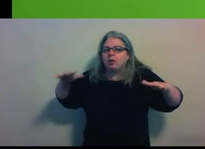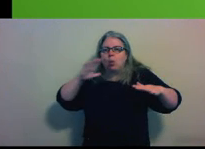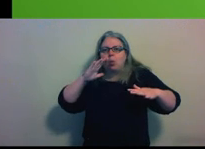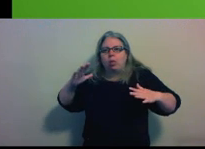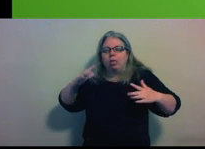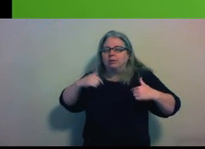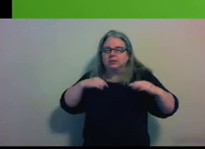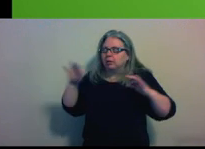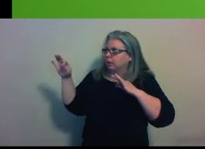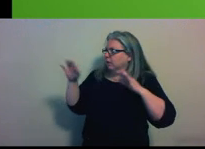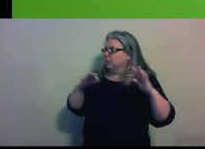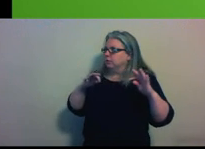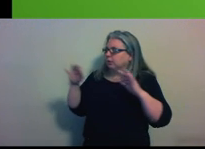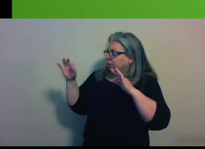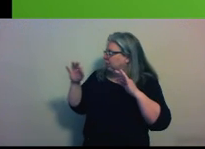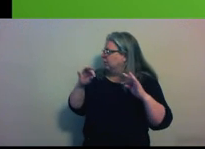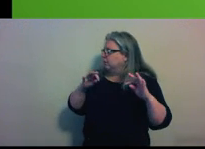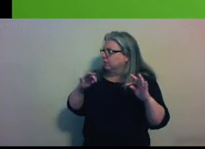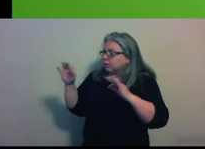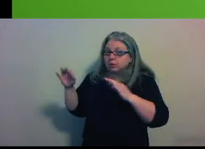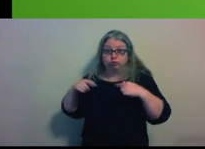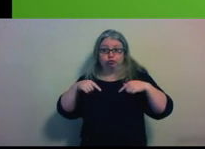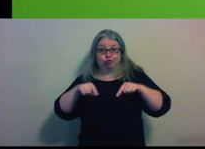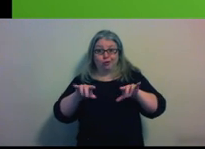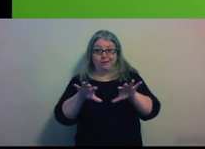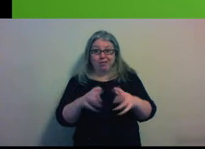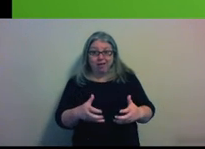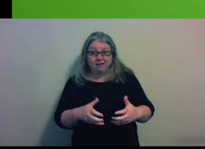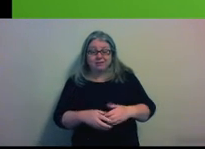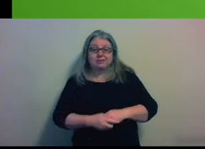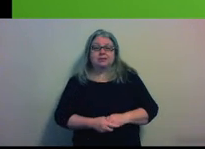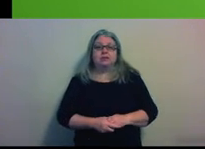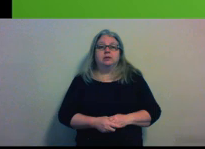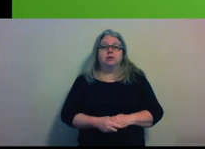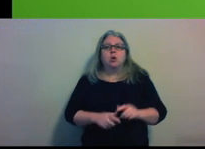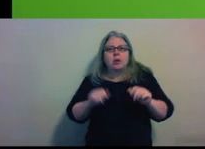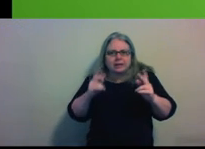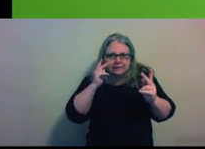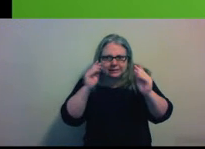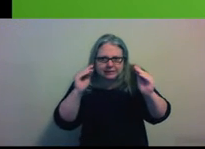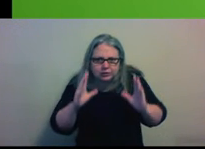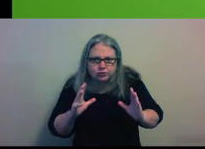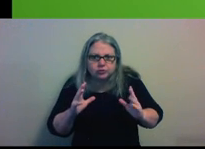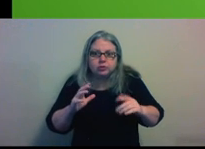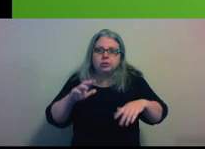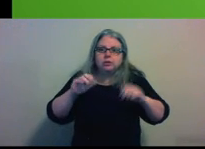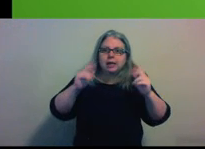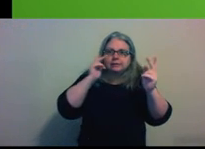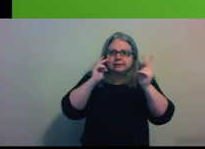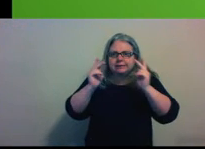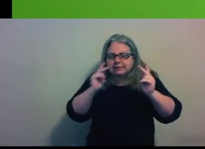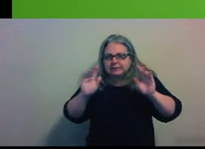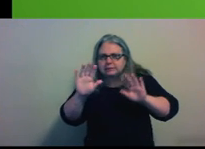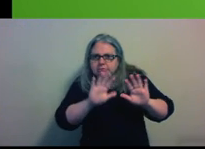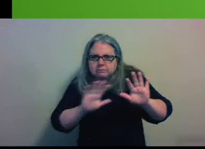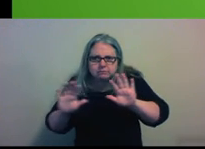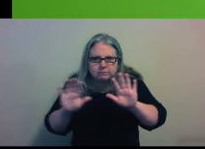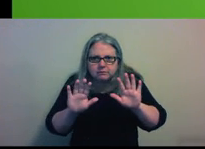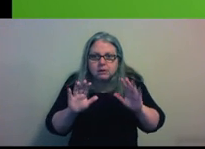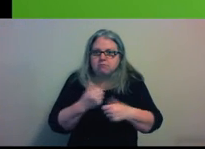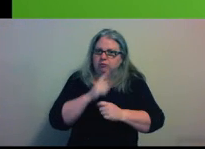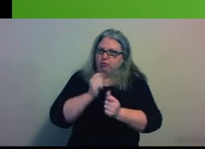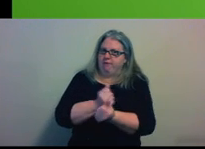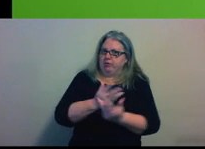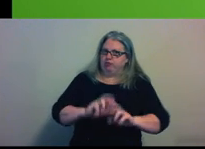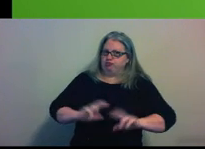you that might distract yourself or your classmates in the session? Can you see the teacher? Can you see the screen? Making sure